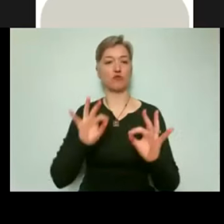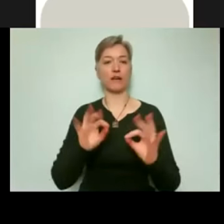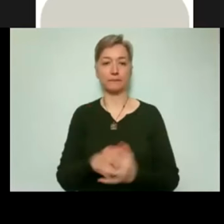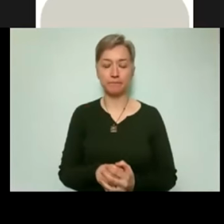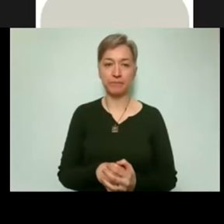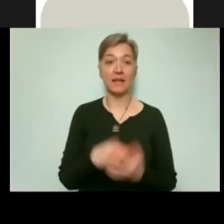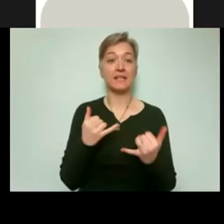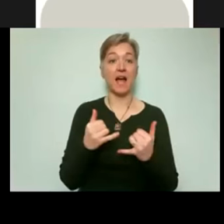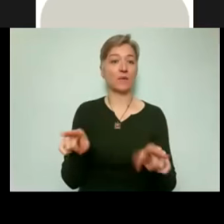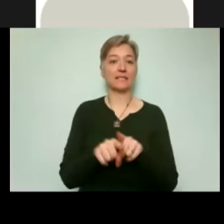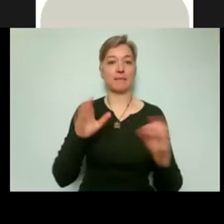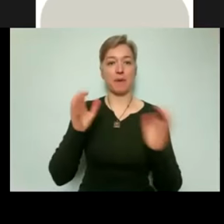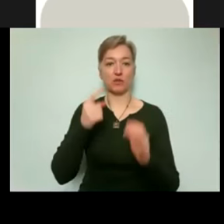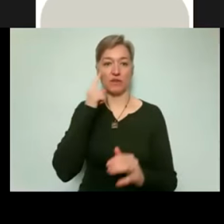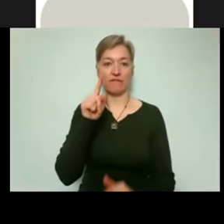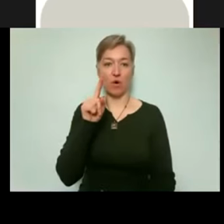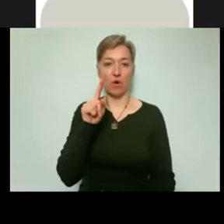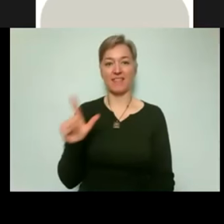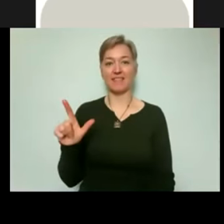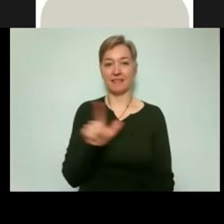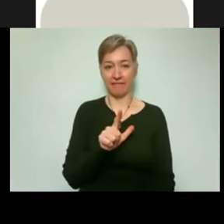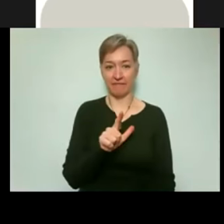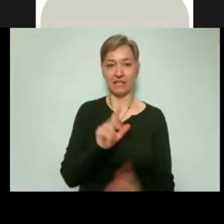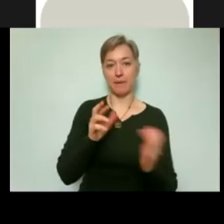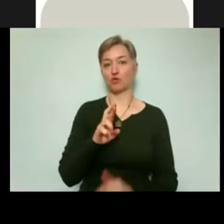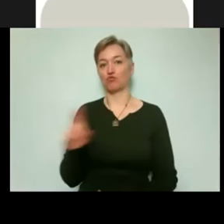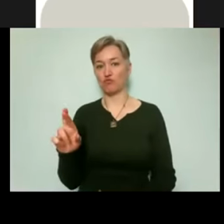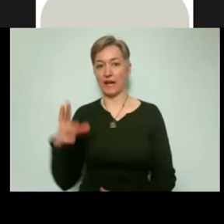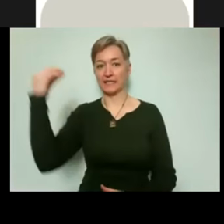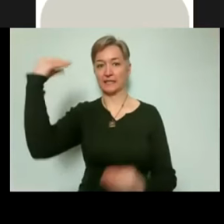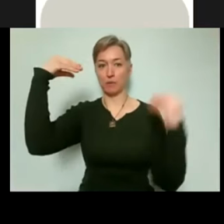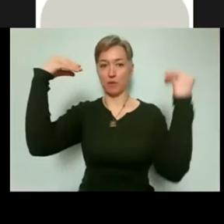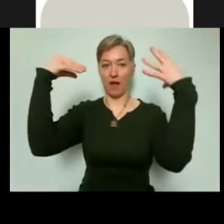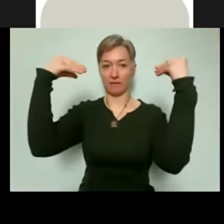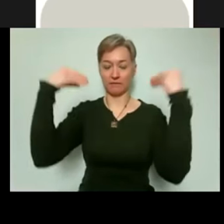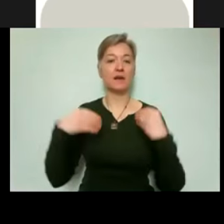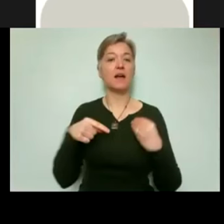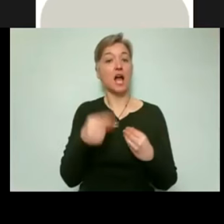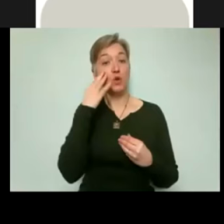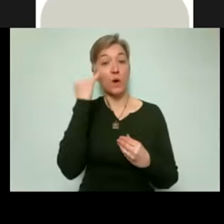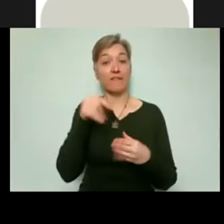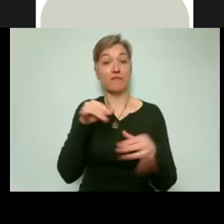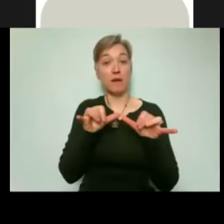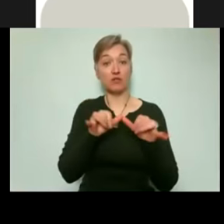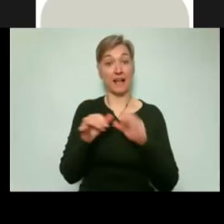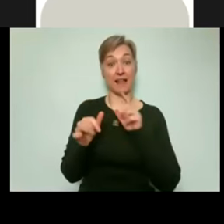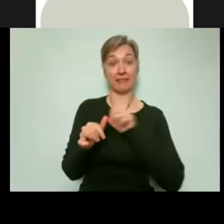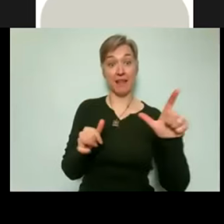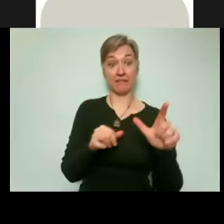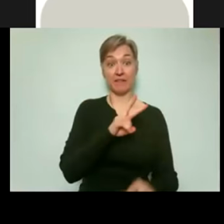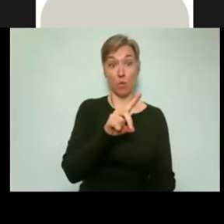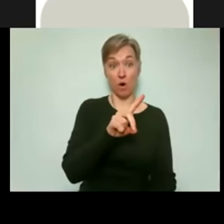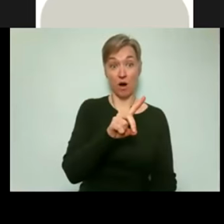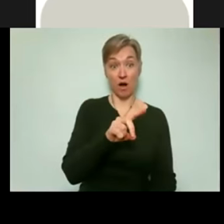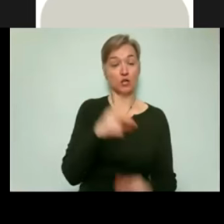same comparison for left versus right stimuli. And as all of you know, if you're measuring in left V1, you expect to see a